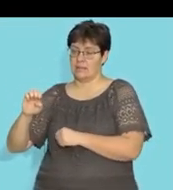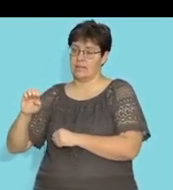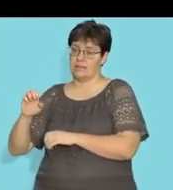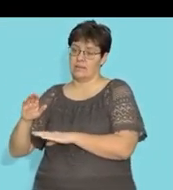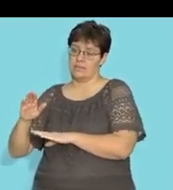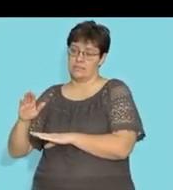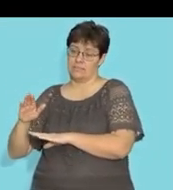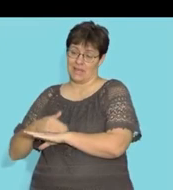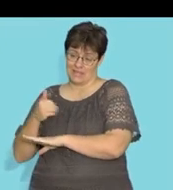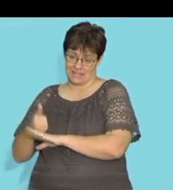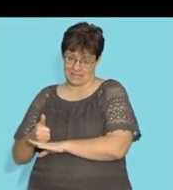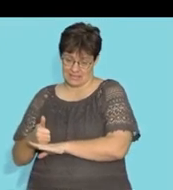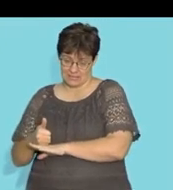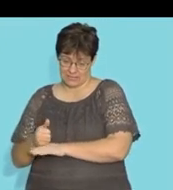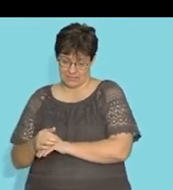conjugate